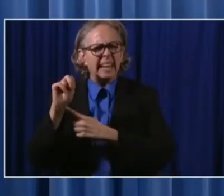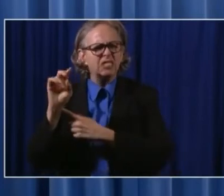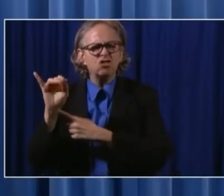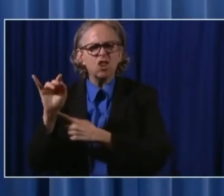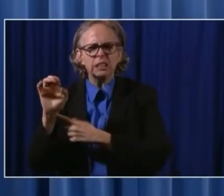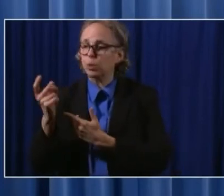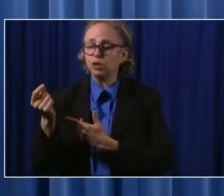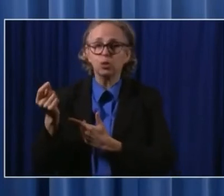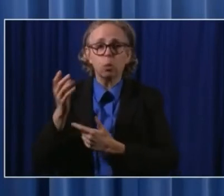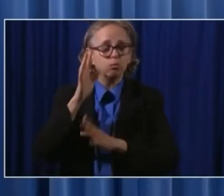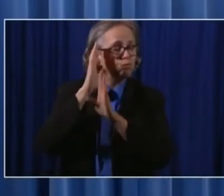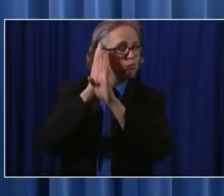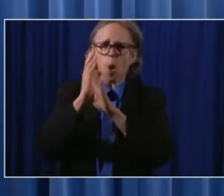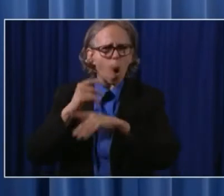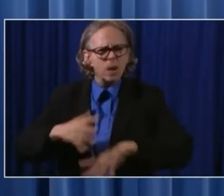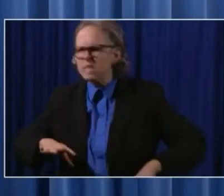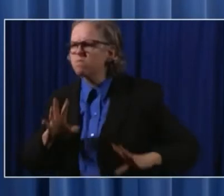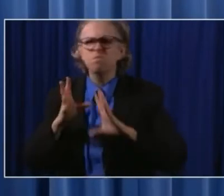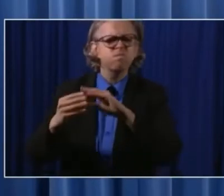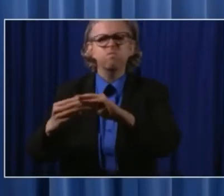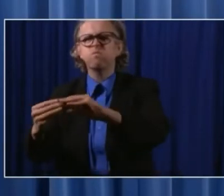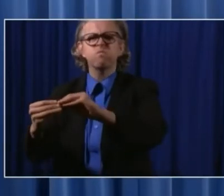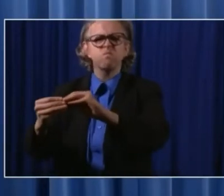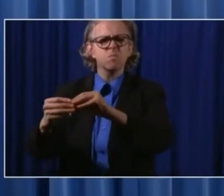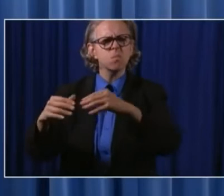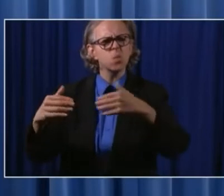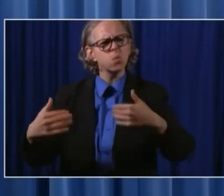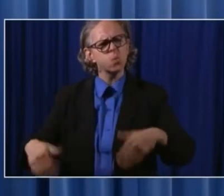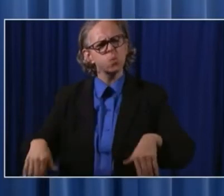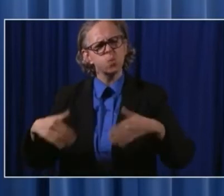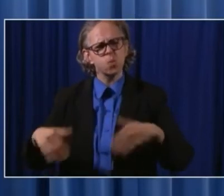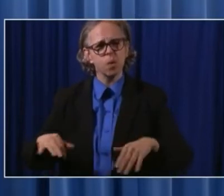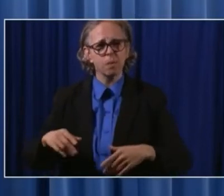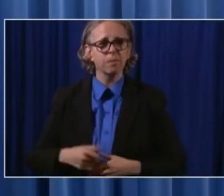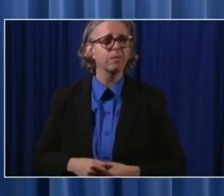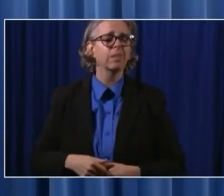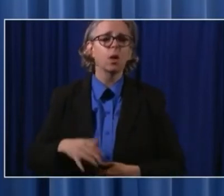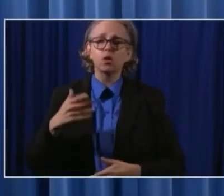but also someone who, when you talked to him in person, was very gentle,